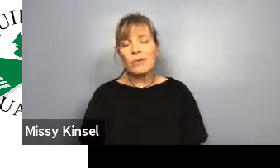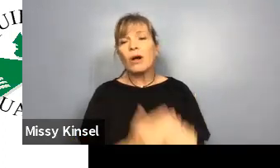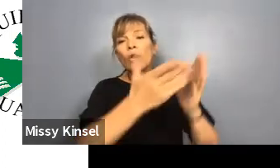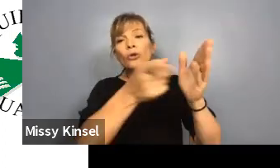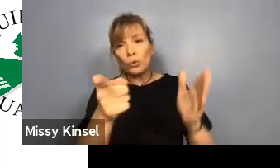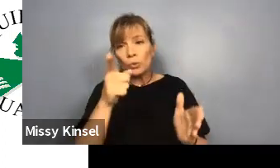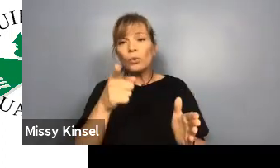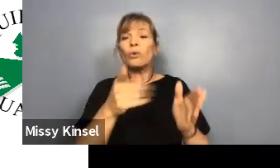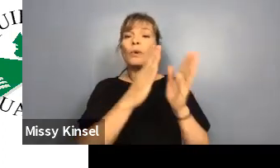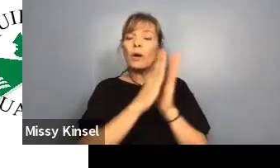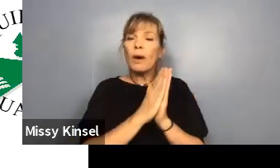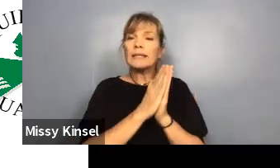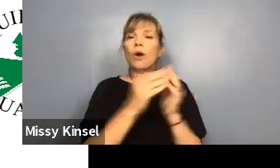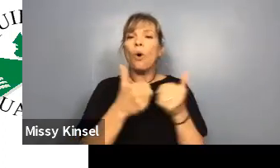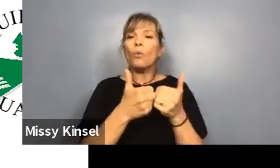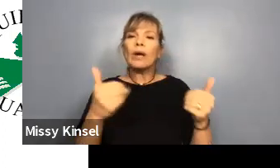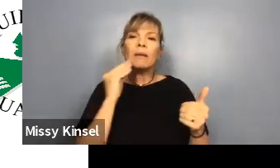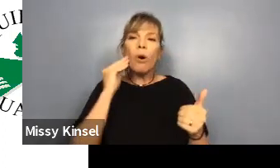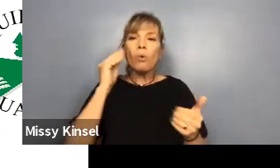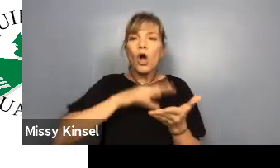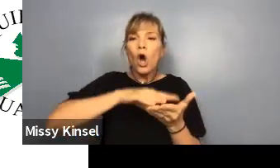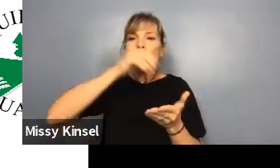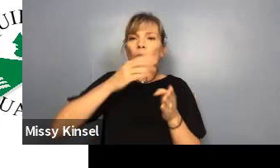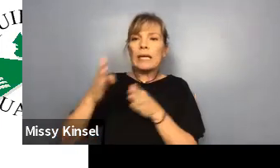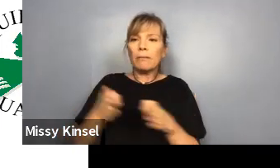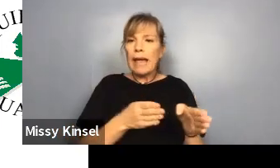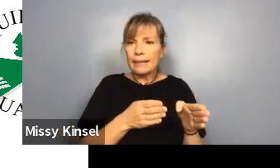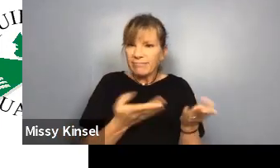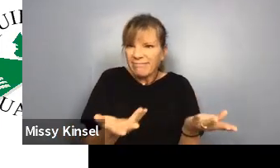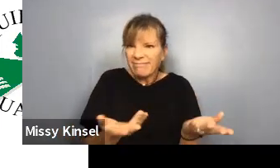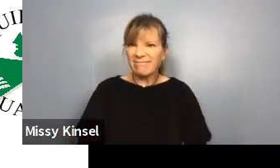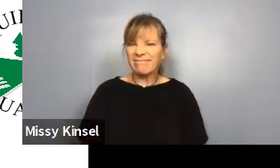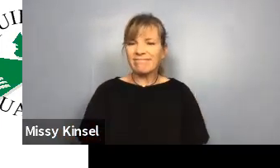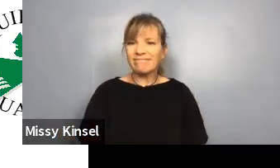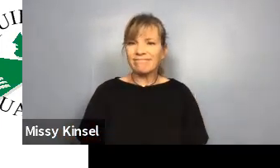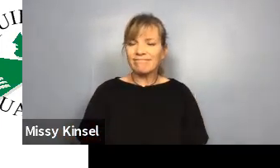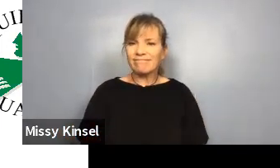request a remote learning plan, excuse me, and